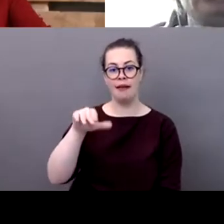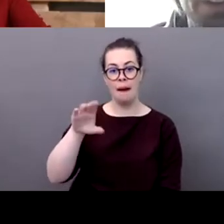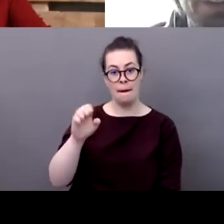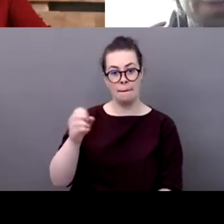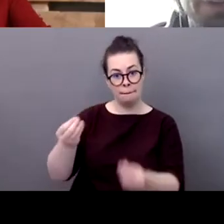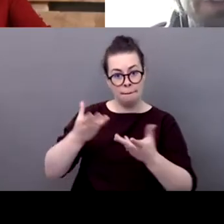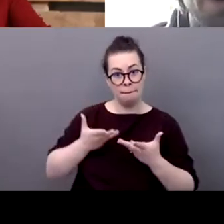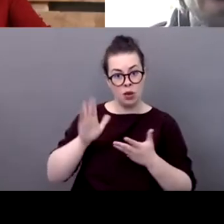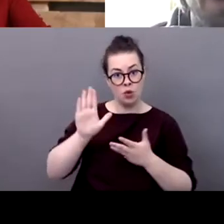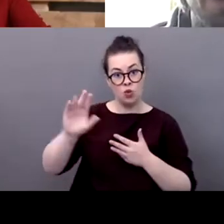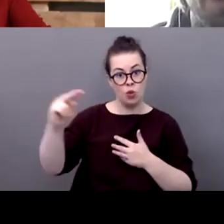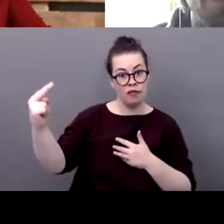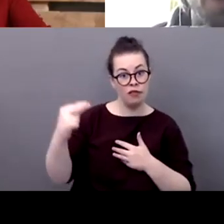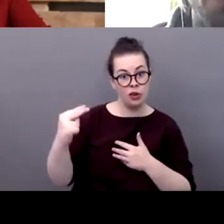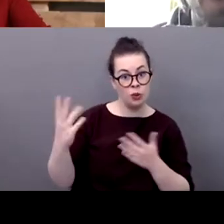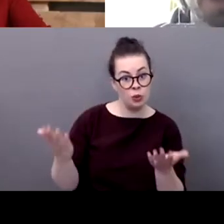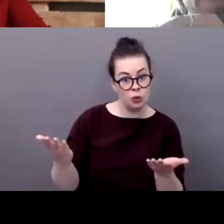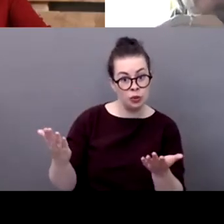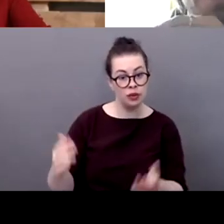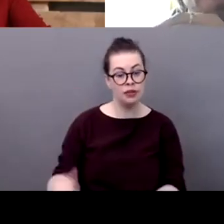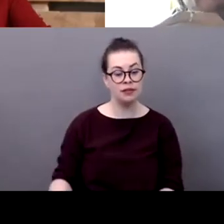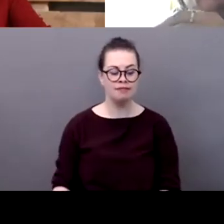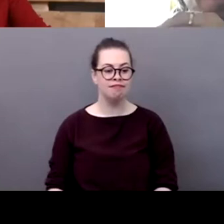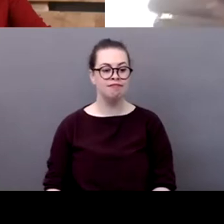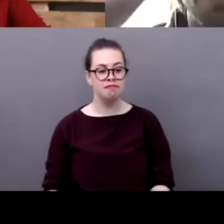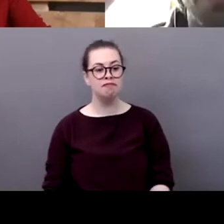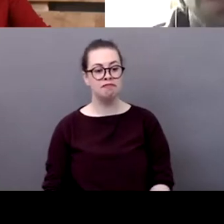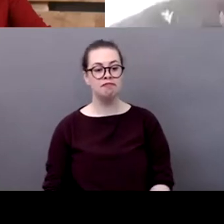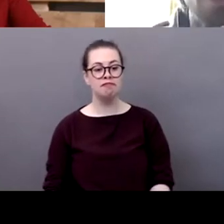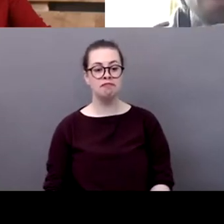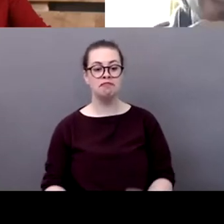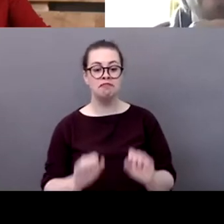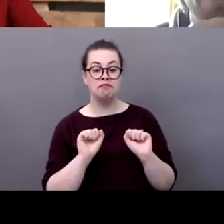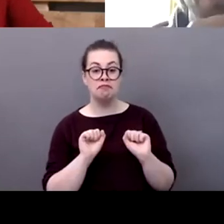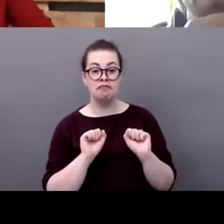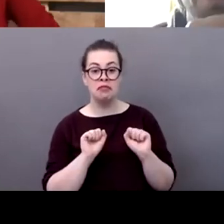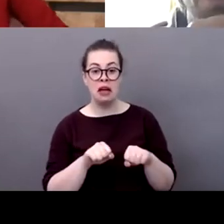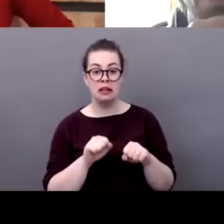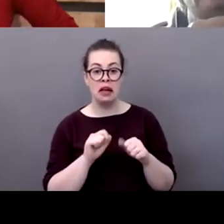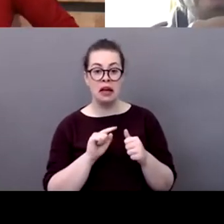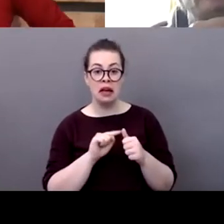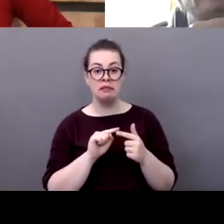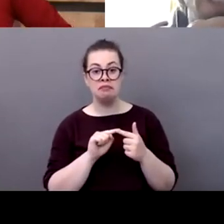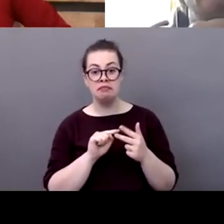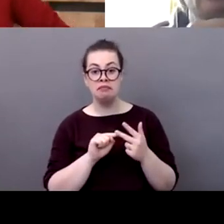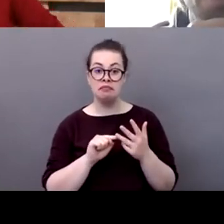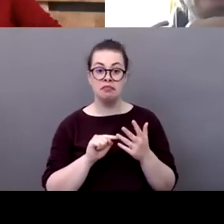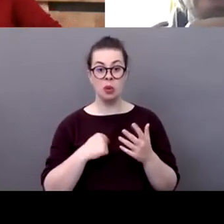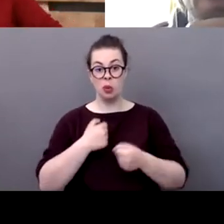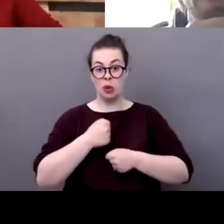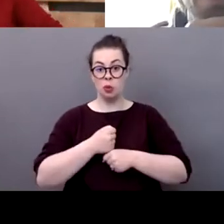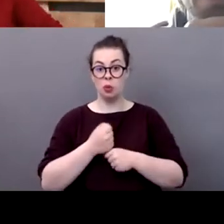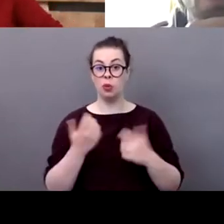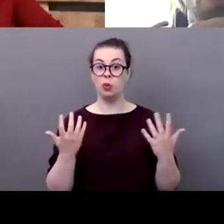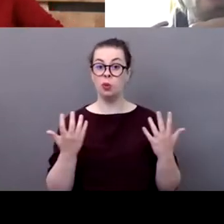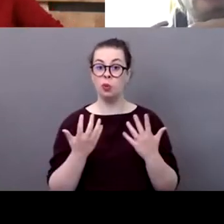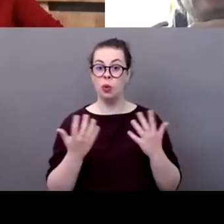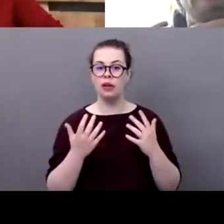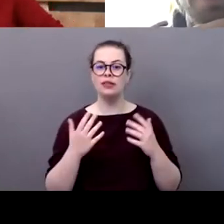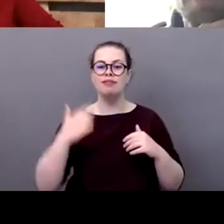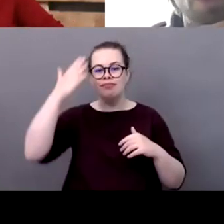was said before. We all witness the outdoor playgrounds that are directly